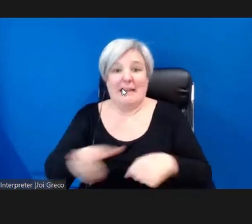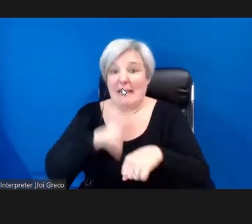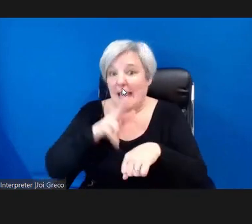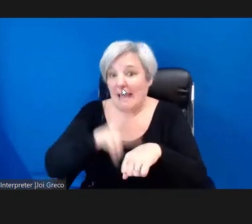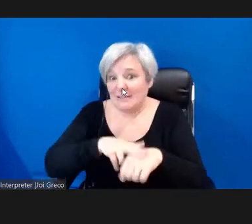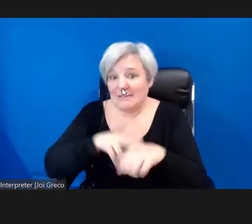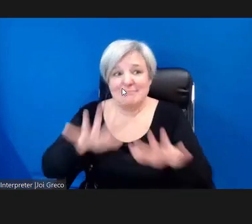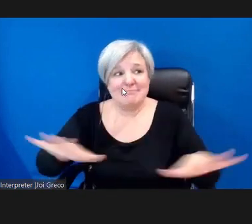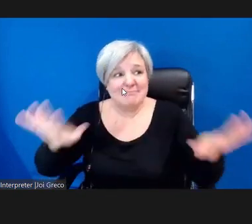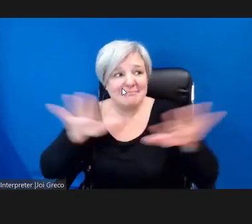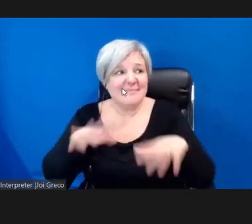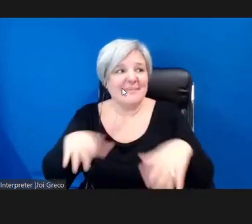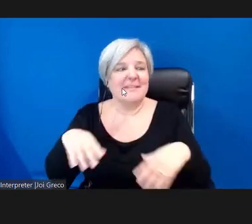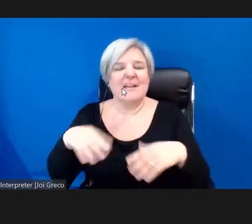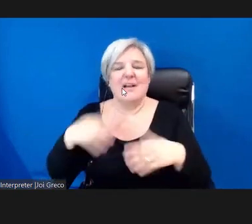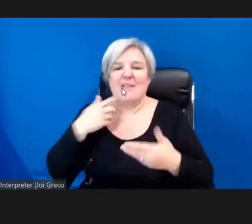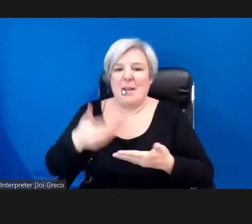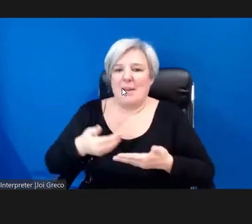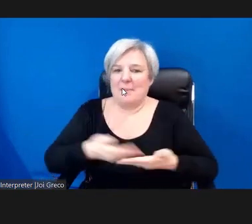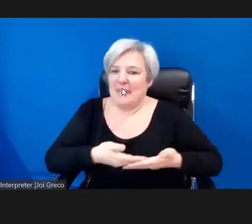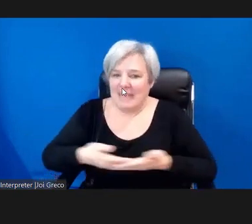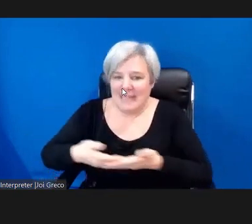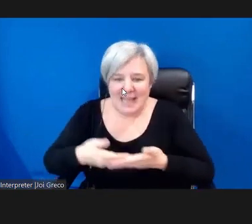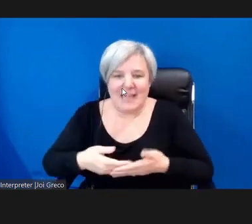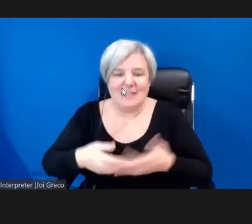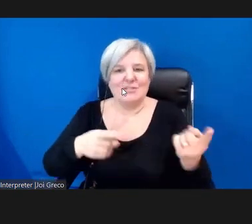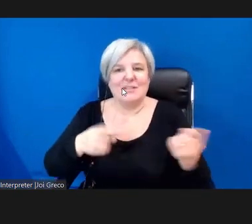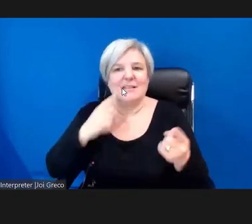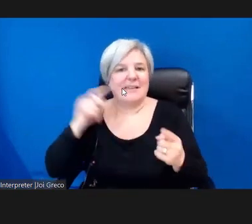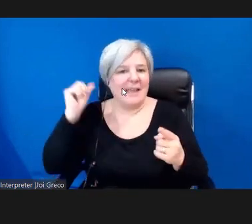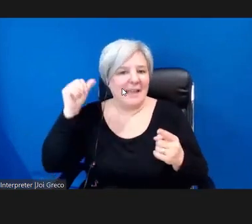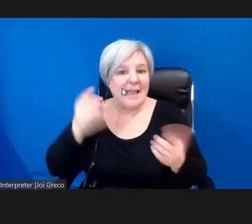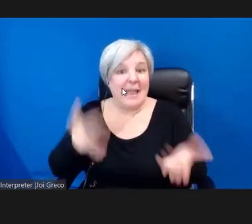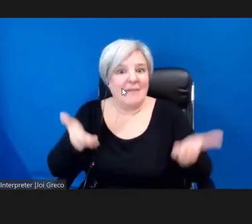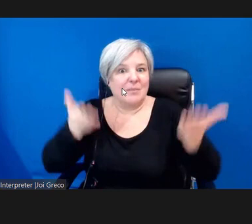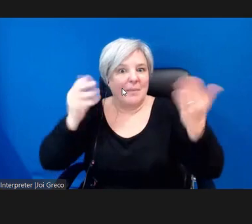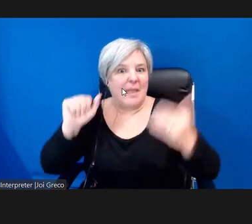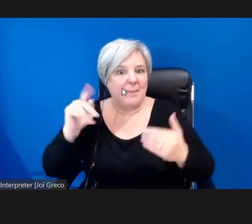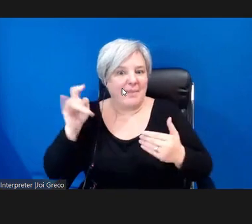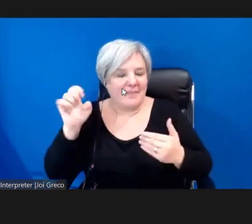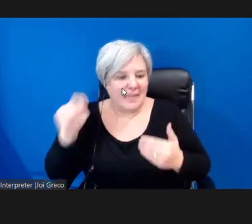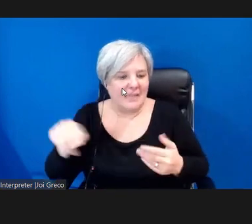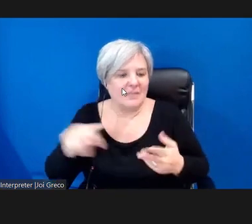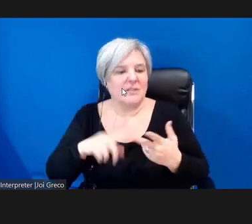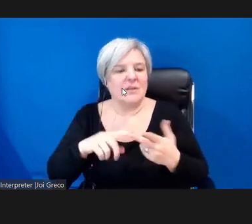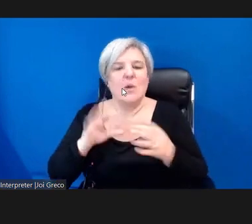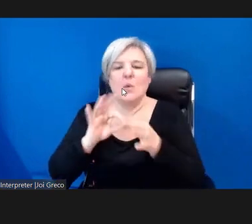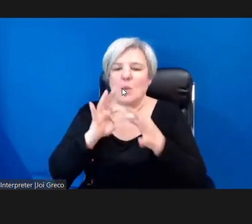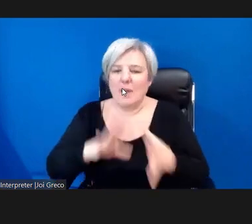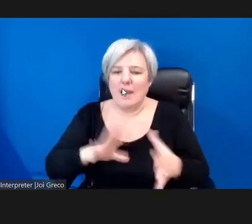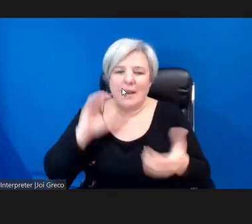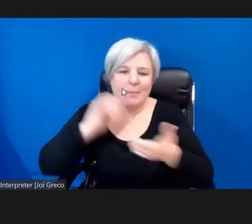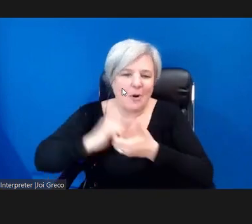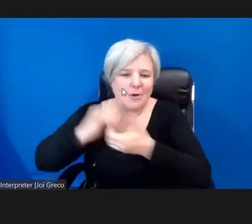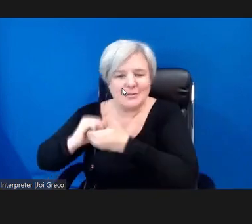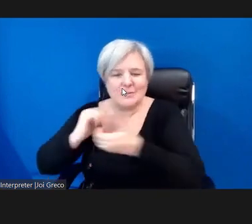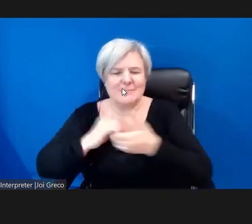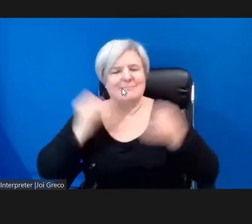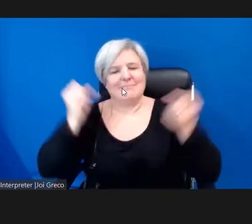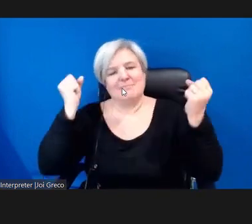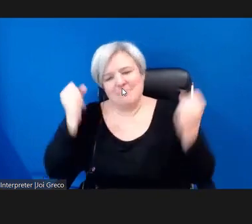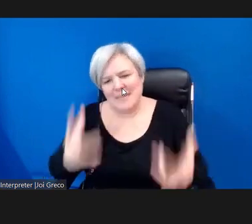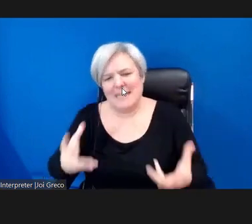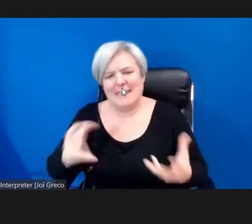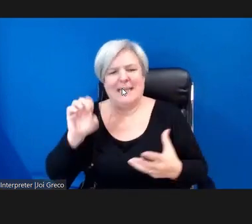nationally around pediatric assessment, amplification, coordinated parent professional partnerships, and a lot of other